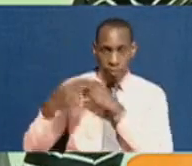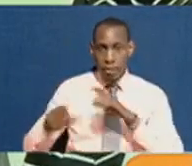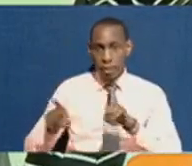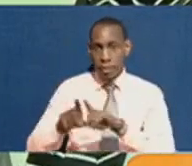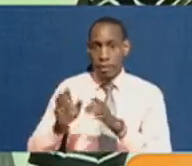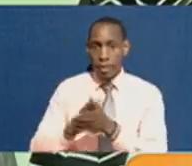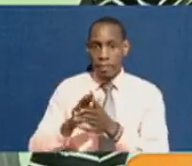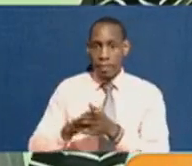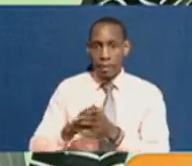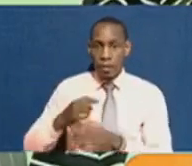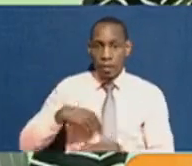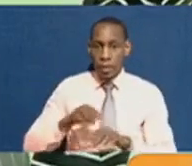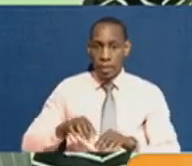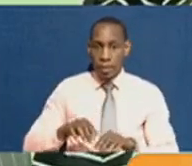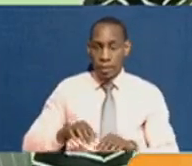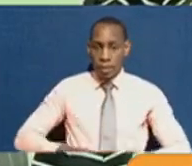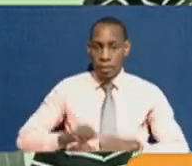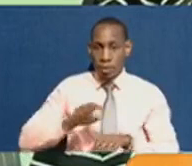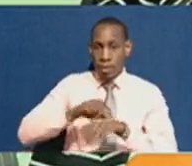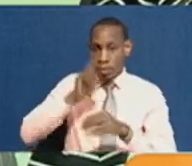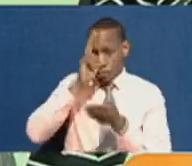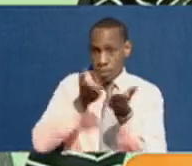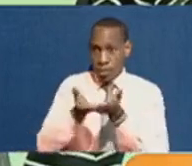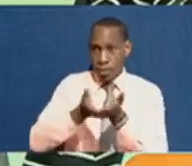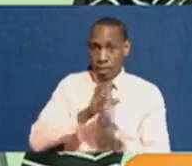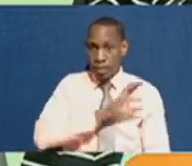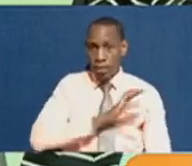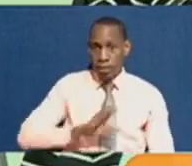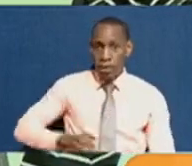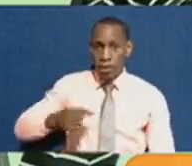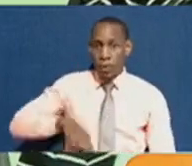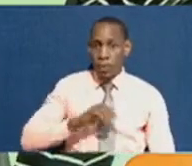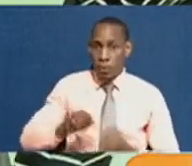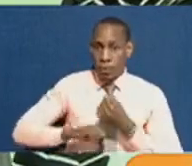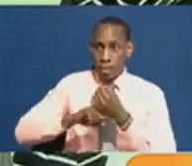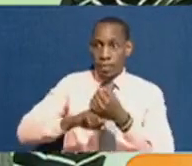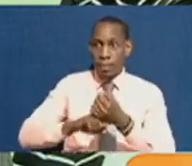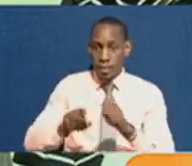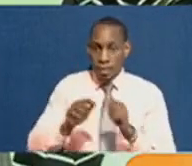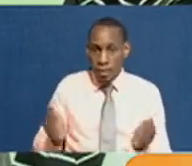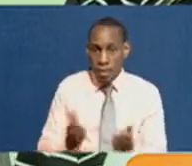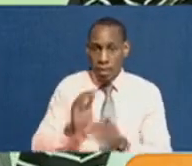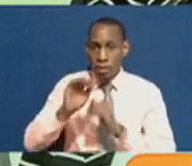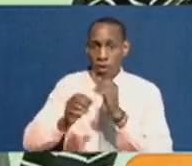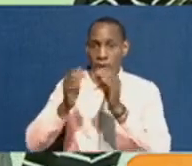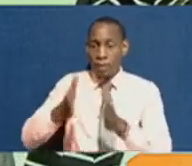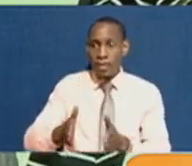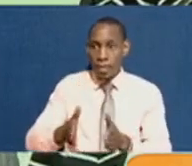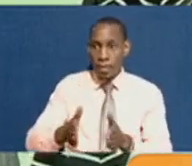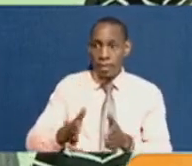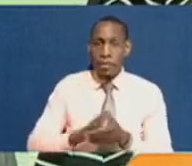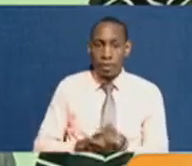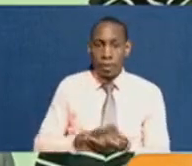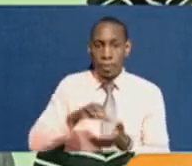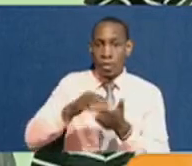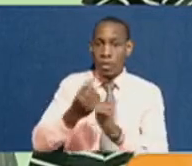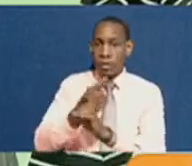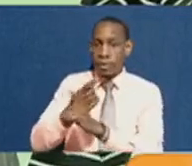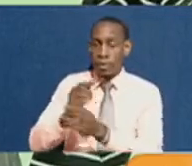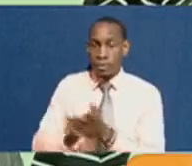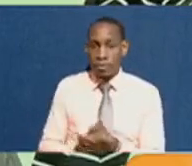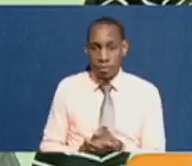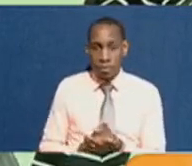as their employer, the National Police Service Commission, for us is to support and to encourage all officers, from the constable to the senior